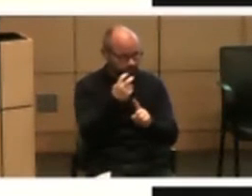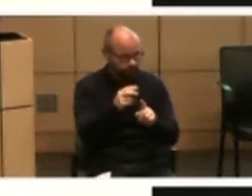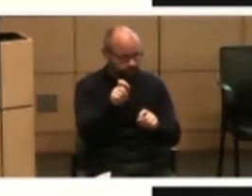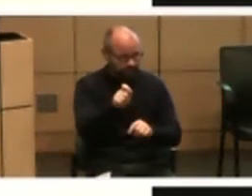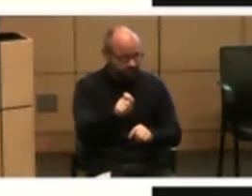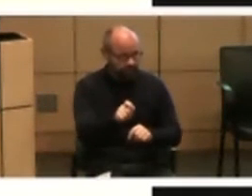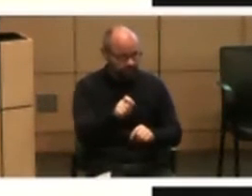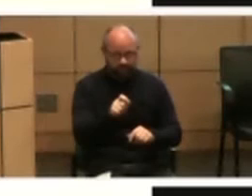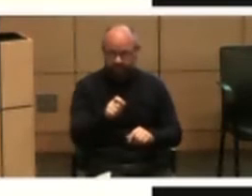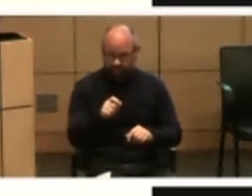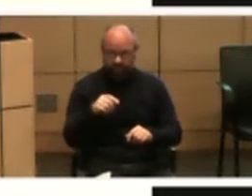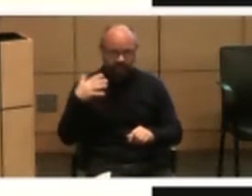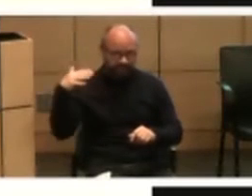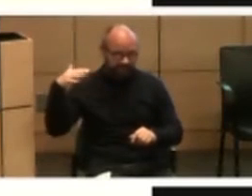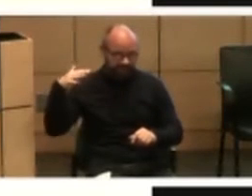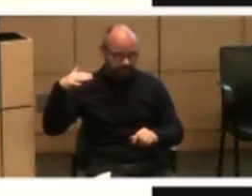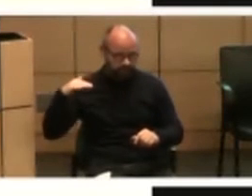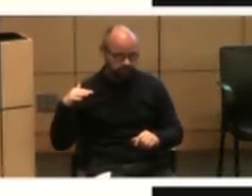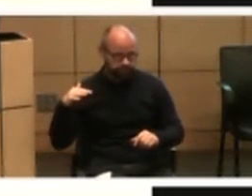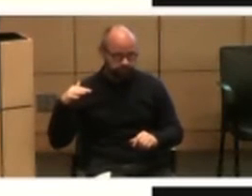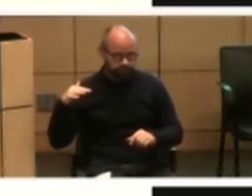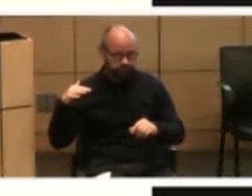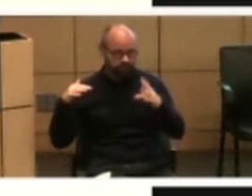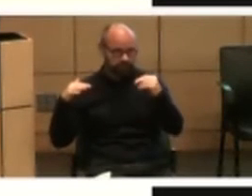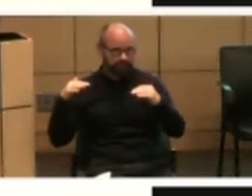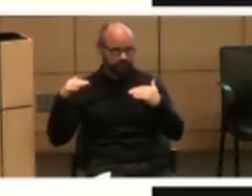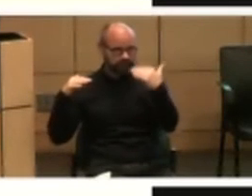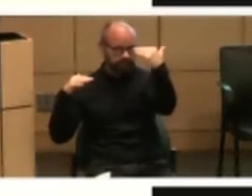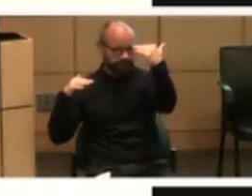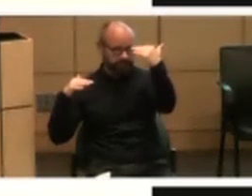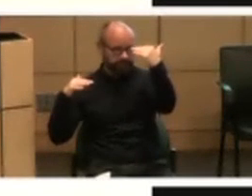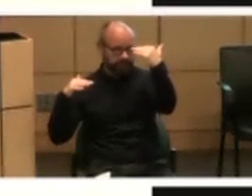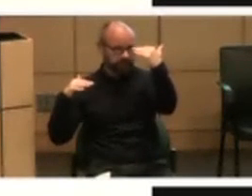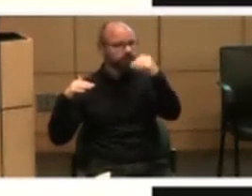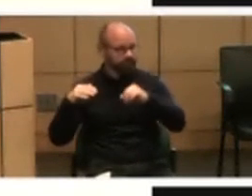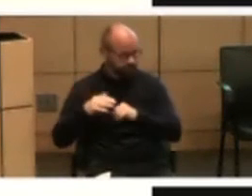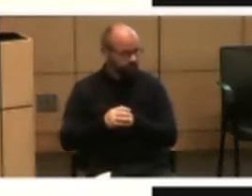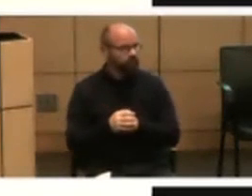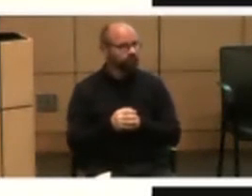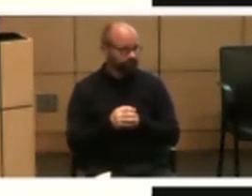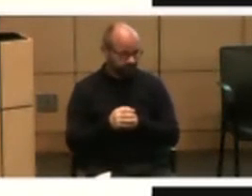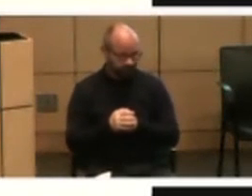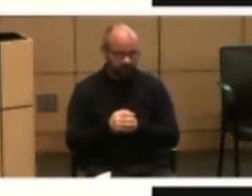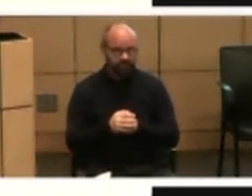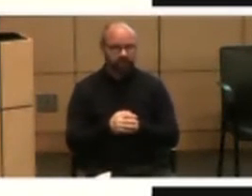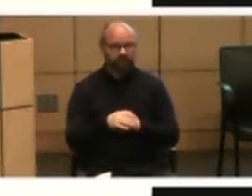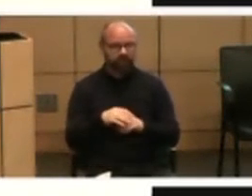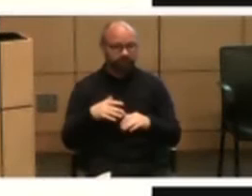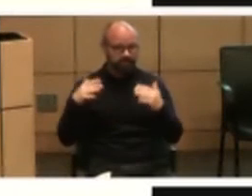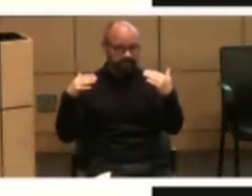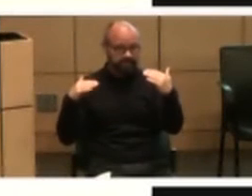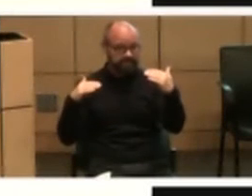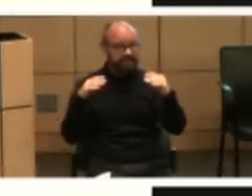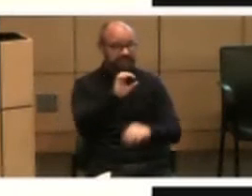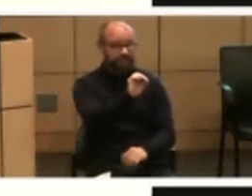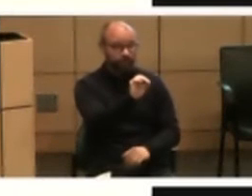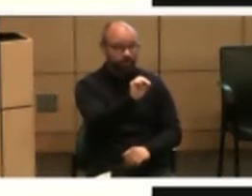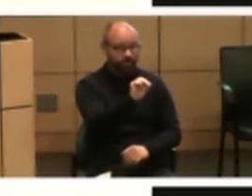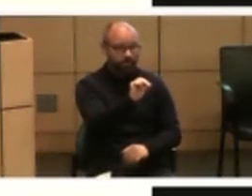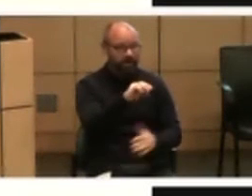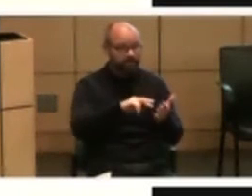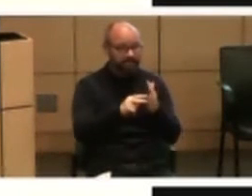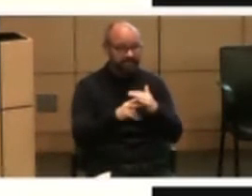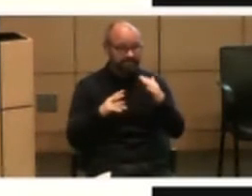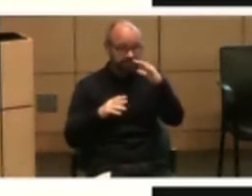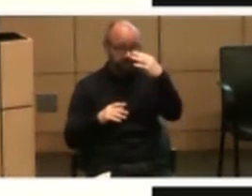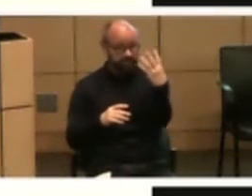classrooms. So it's pretty favorable. So, but it means that the signal's 10 dB higher than the noise. And a signal-to-noise ratio of 0 means that the noise and the